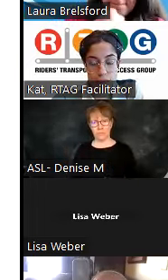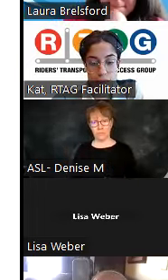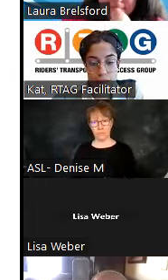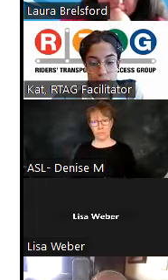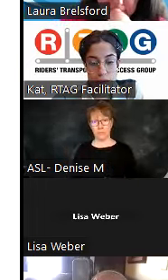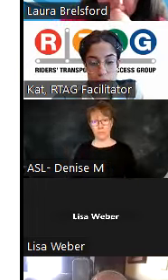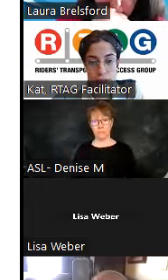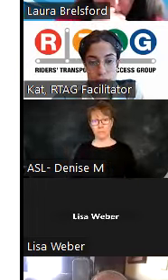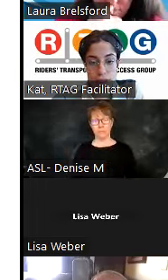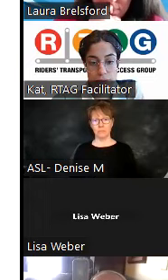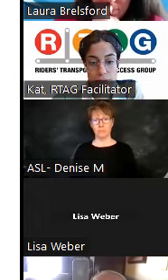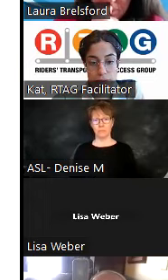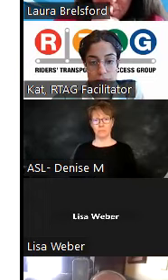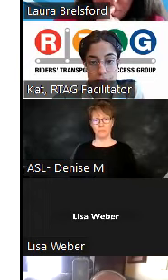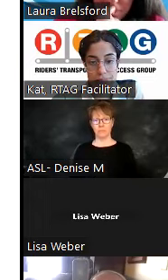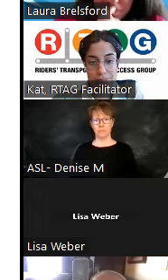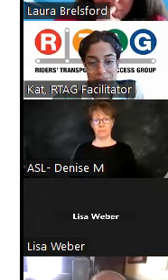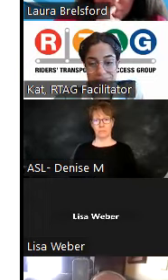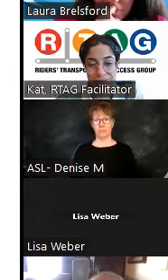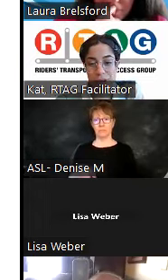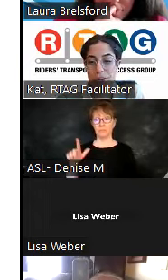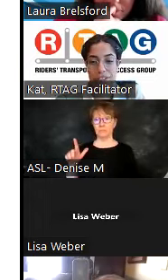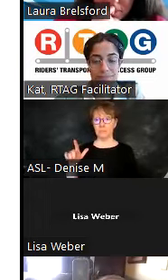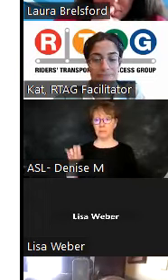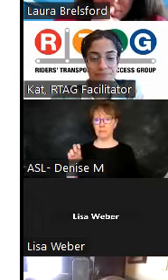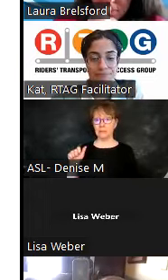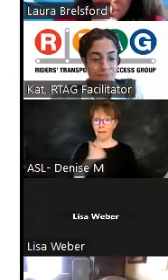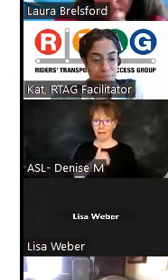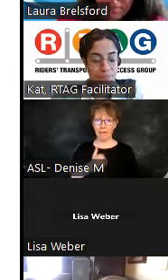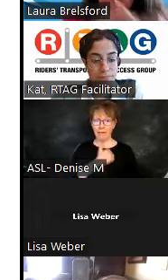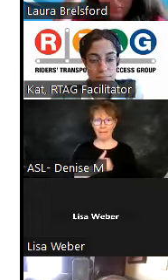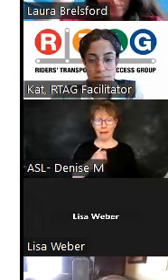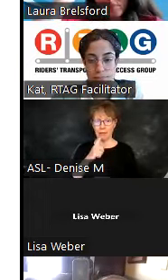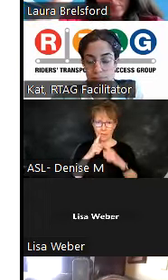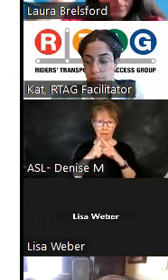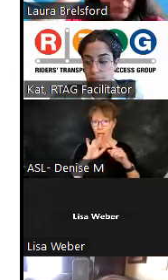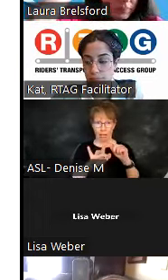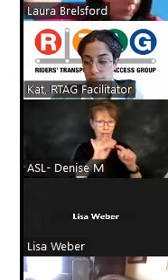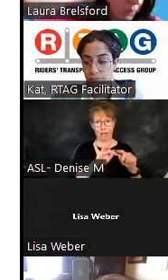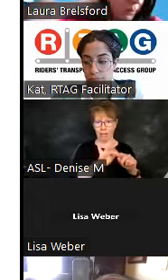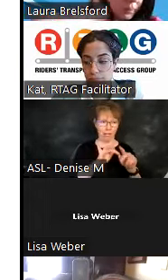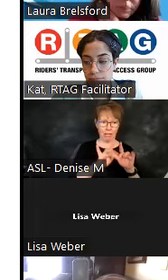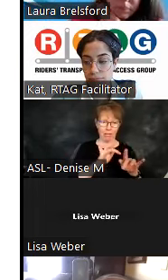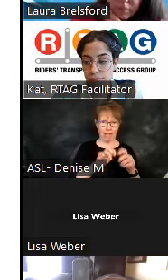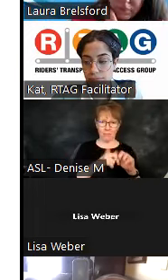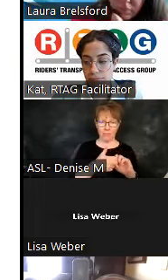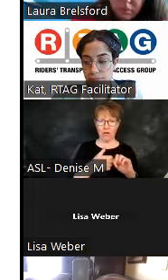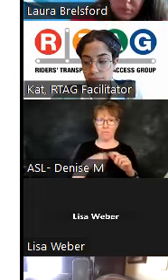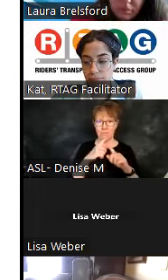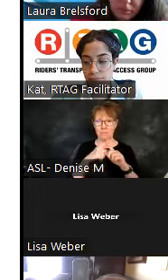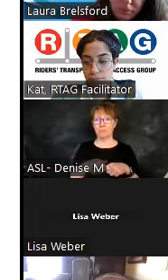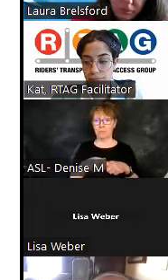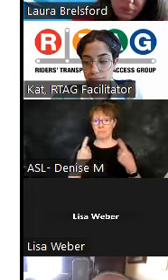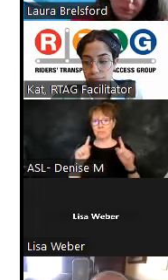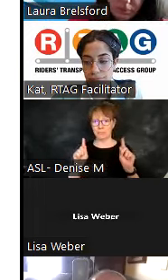Do you still have a Sorry question? about that. I was having a problem with my unmute button. No worries. I have a question. Lately